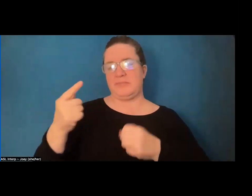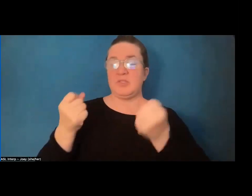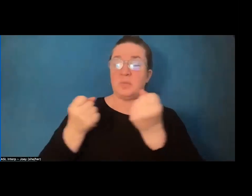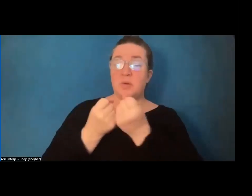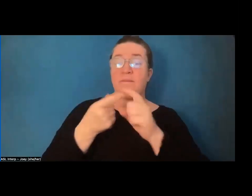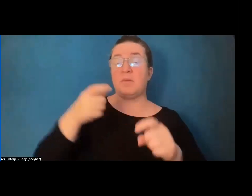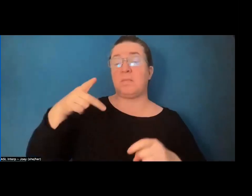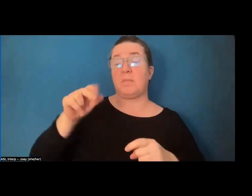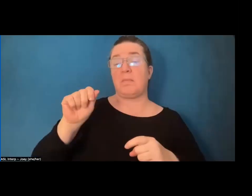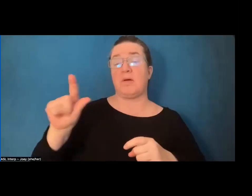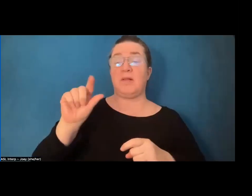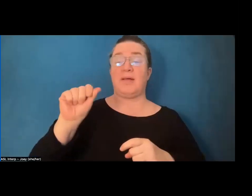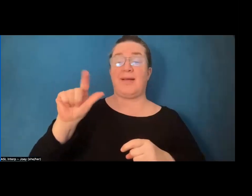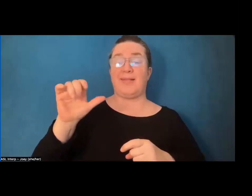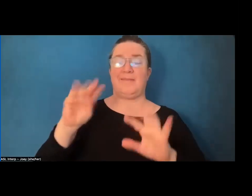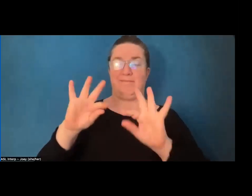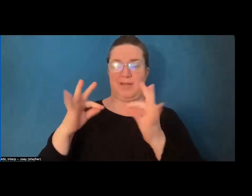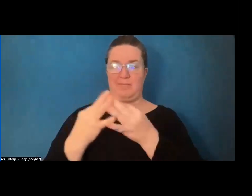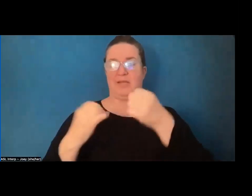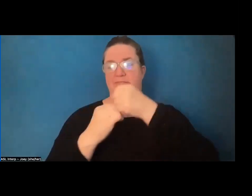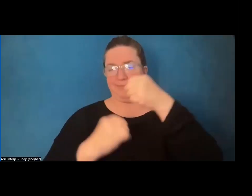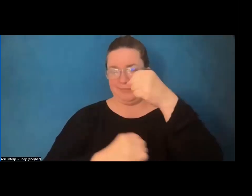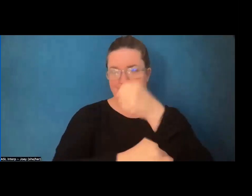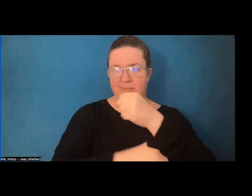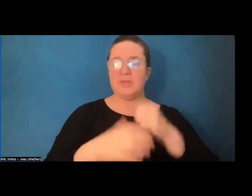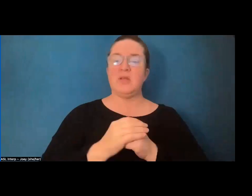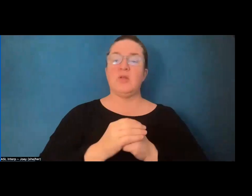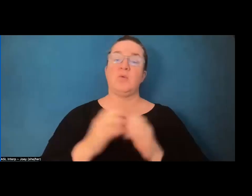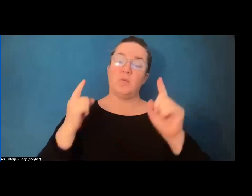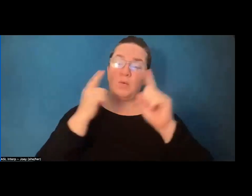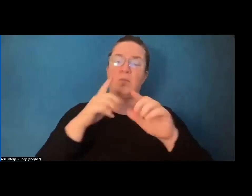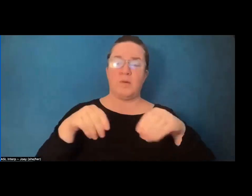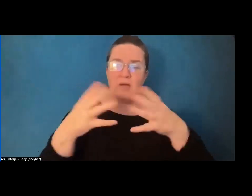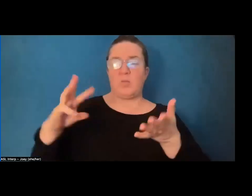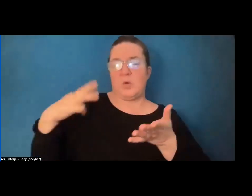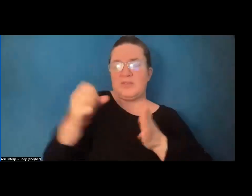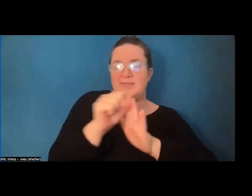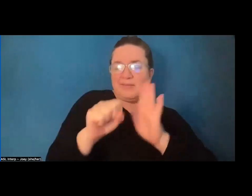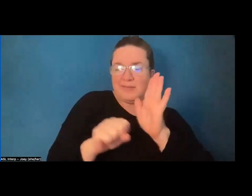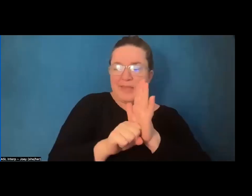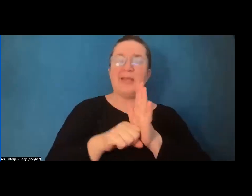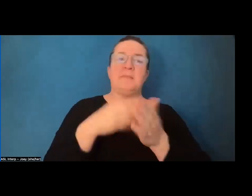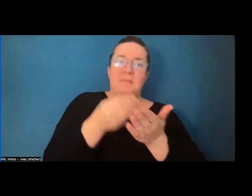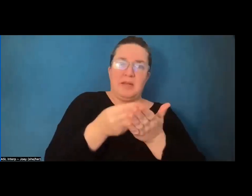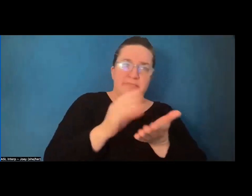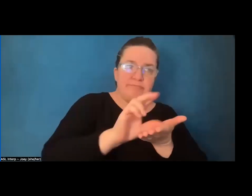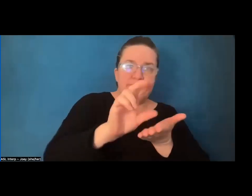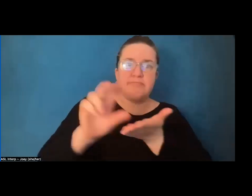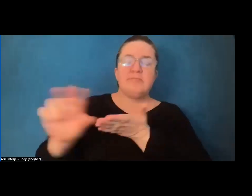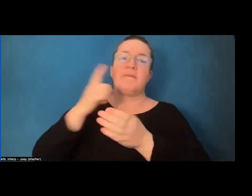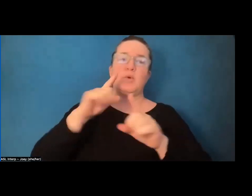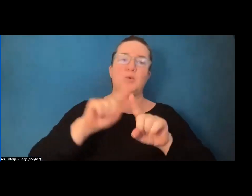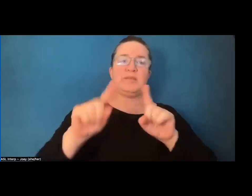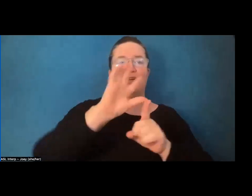Washington State's arts and cultural organizations. My name is Ellen Milligan, and I am the VP of Grant Making at ArtsFund. I am a